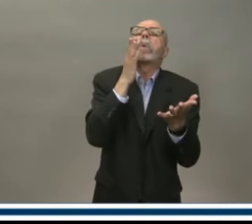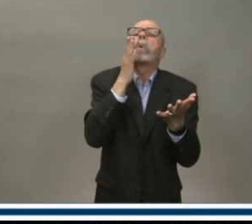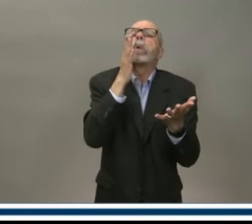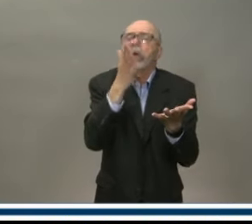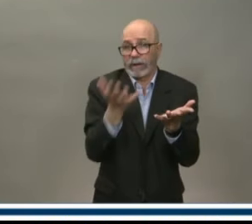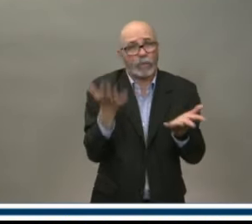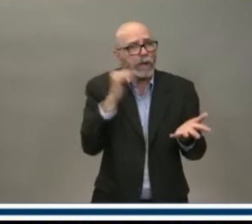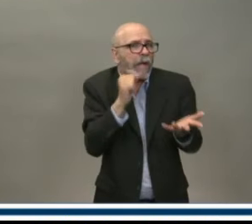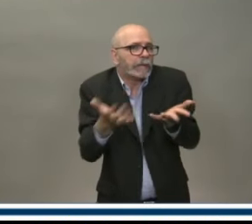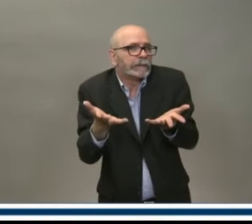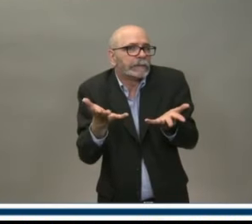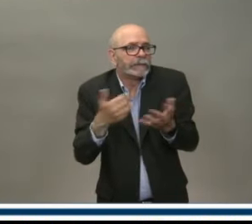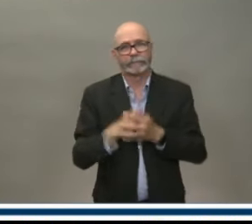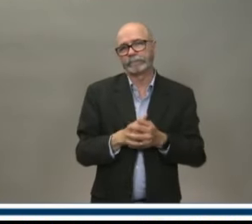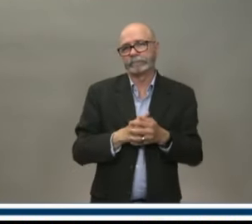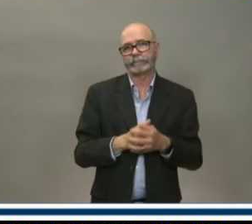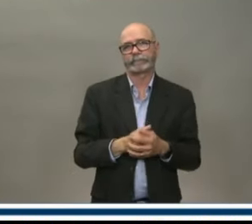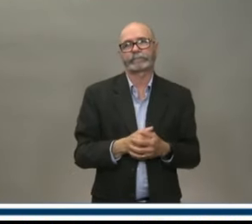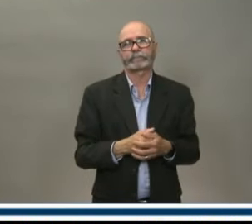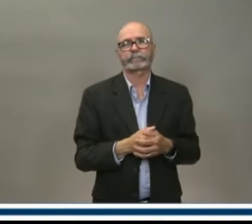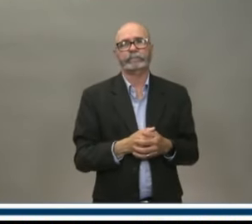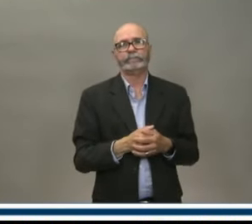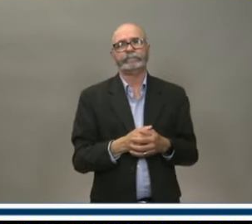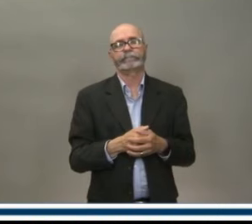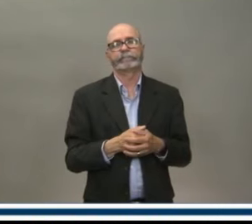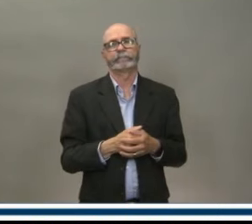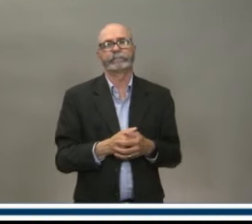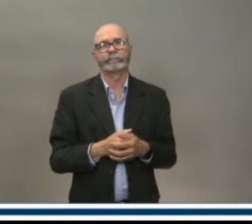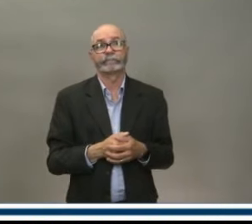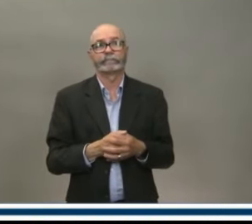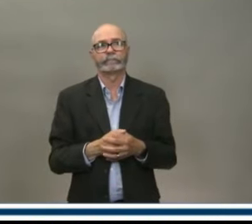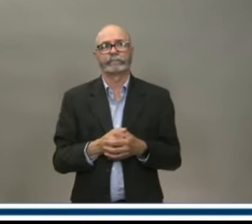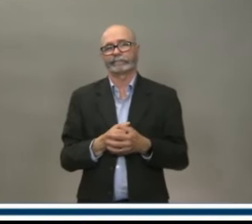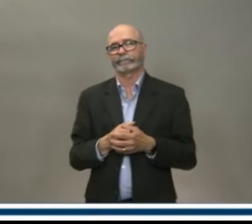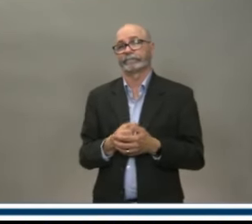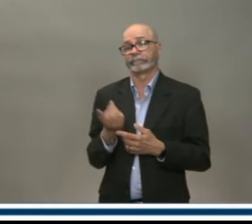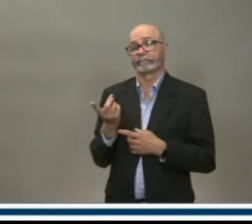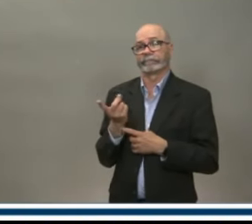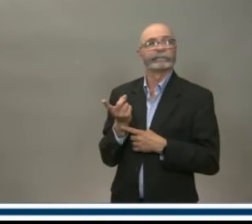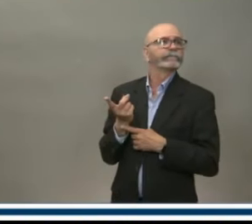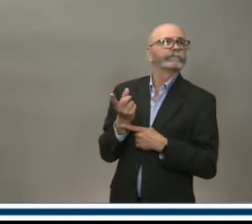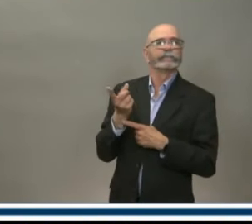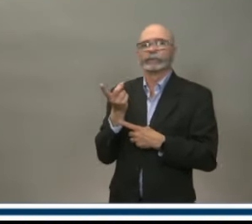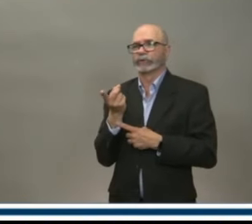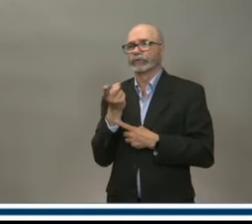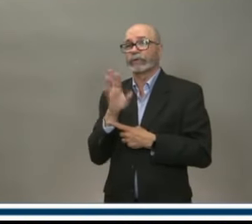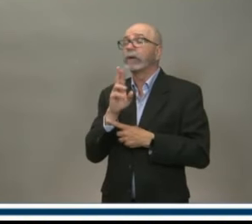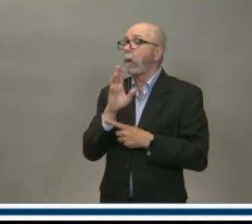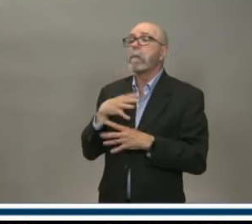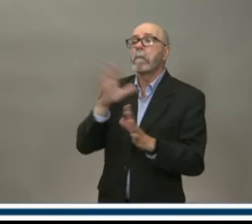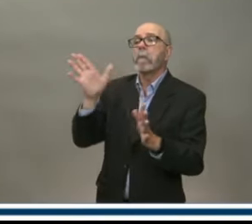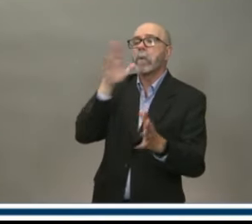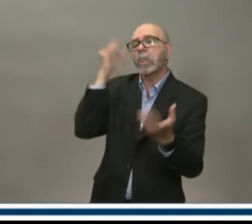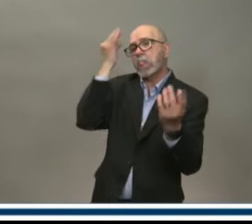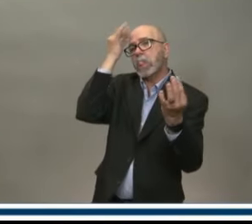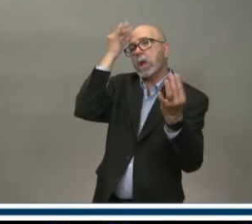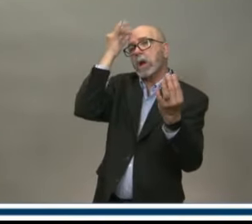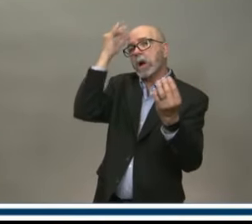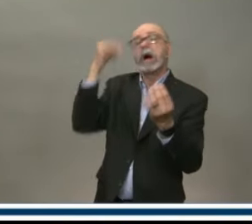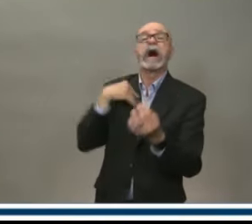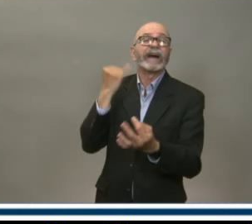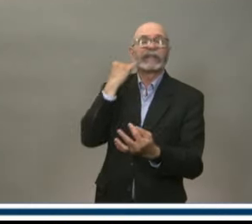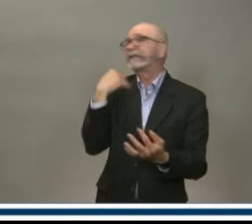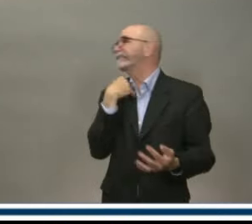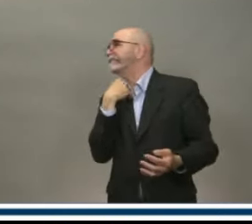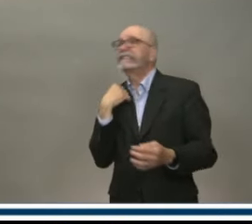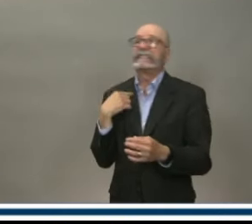I was asked that question yesterday. I mean, it's certainly not off the table. We know that if we need to, we could make that same request